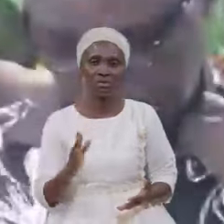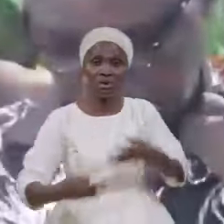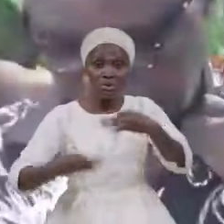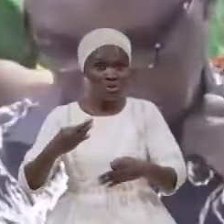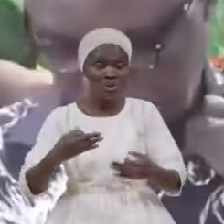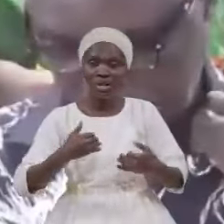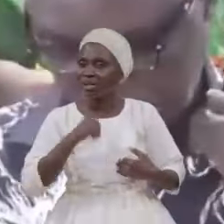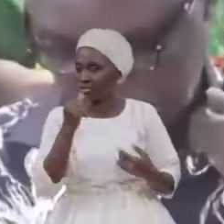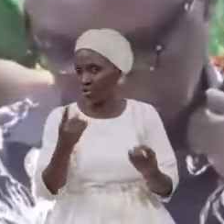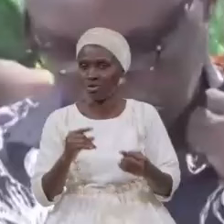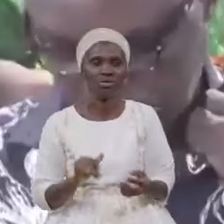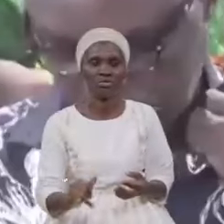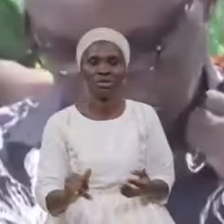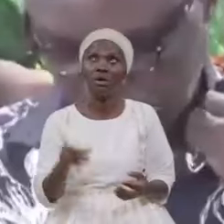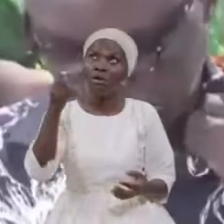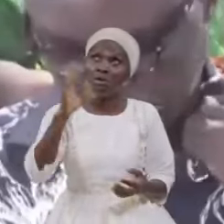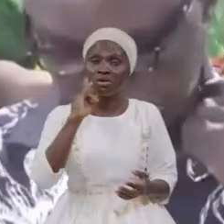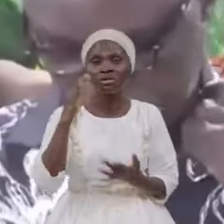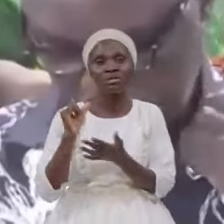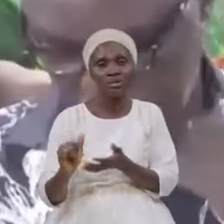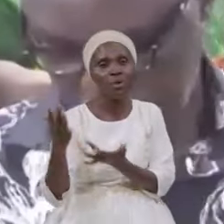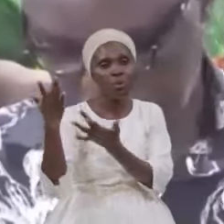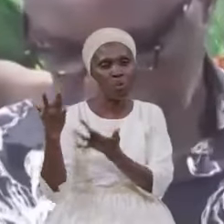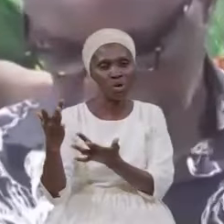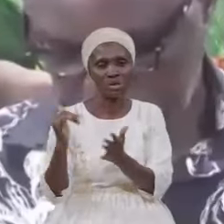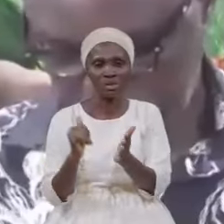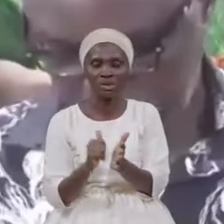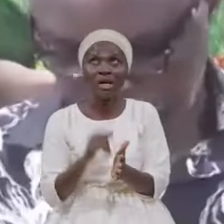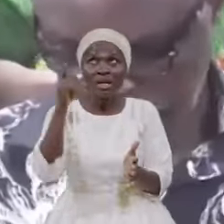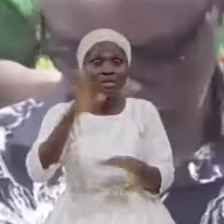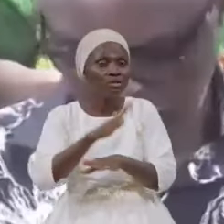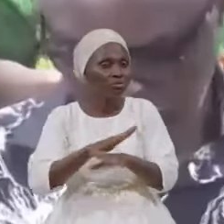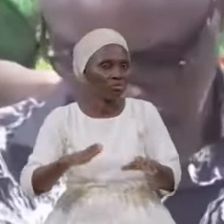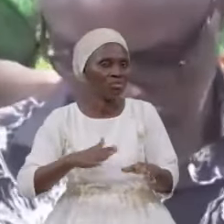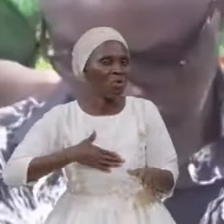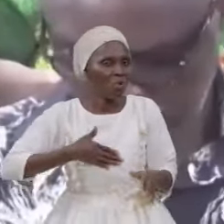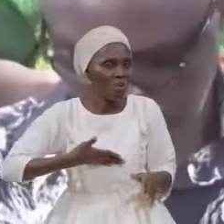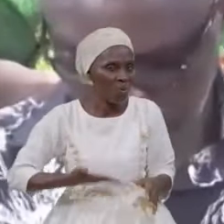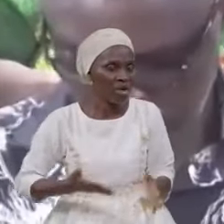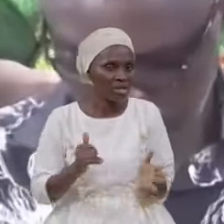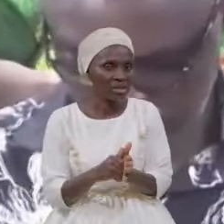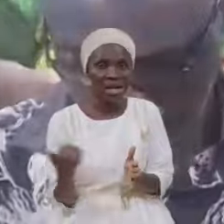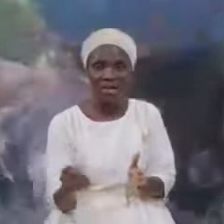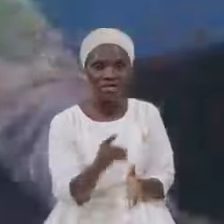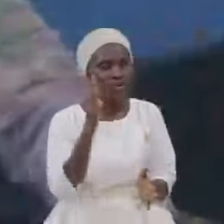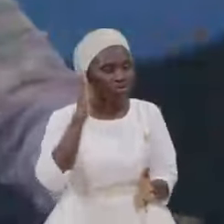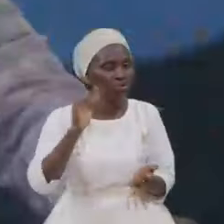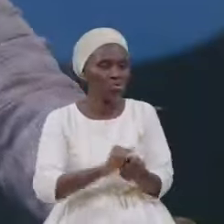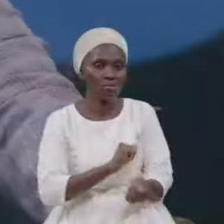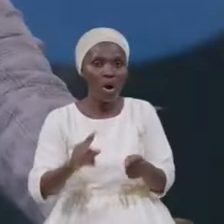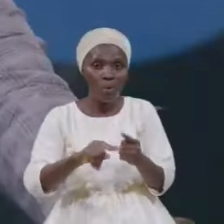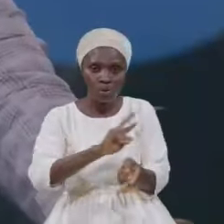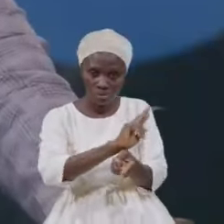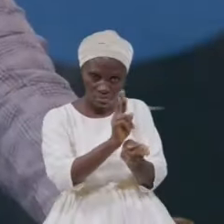perish, but all shall come to repentance. This will be your time, and this will be your day